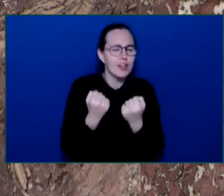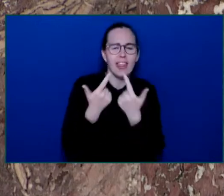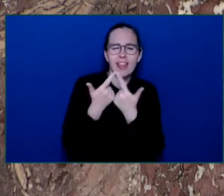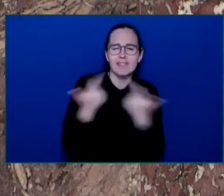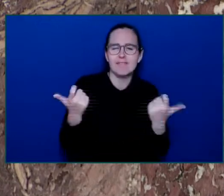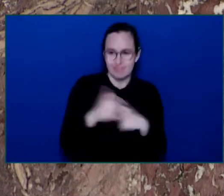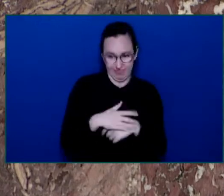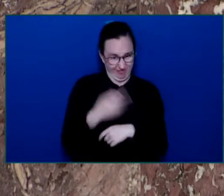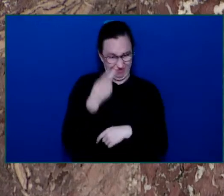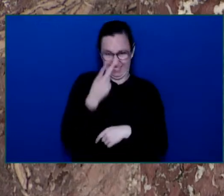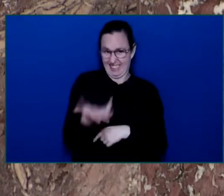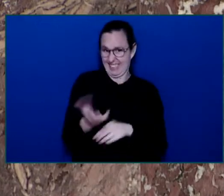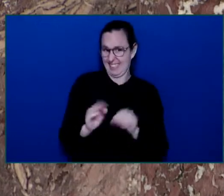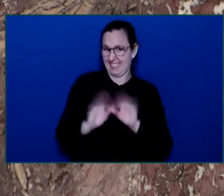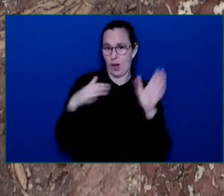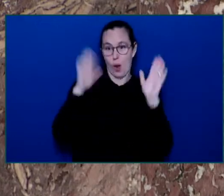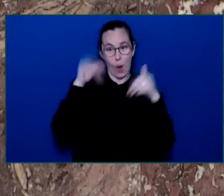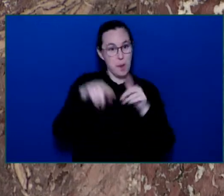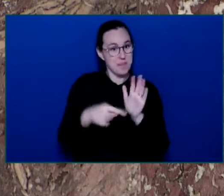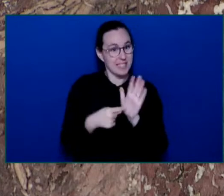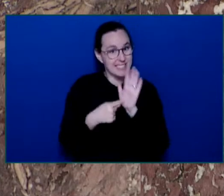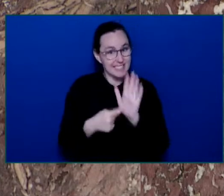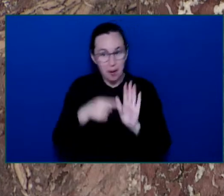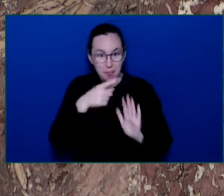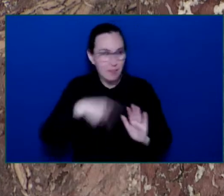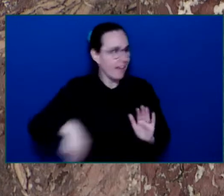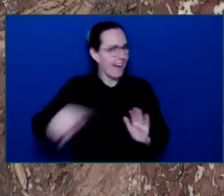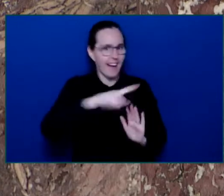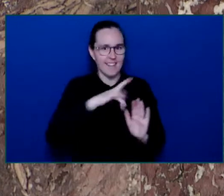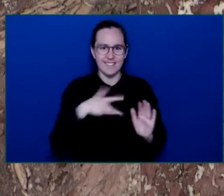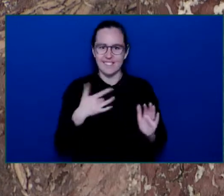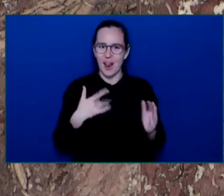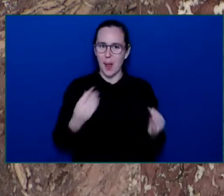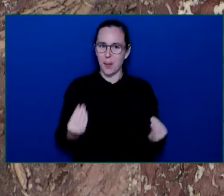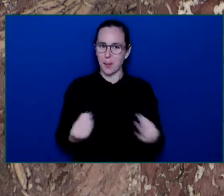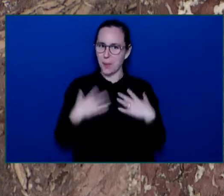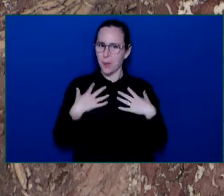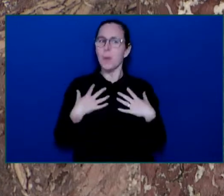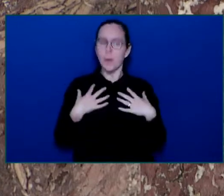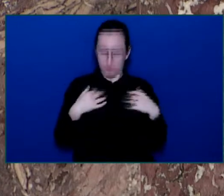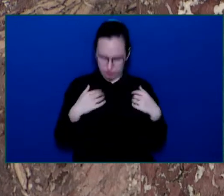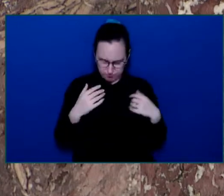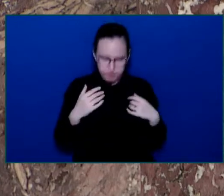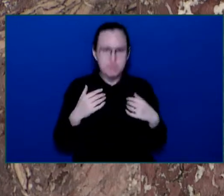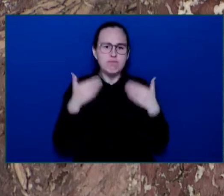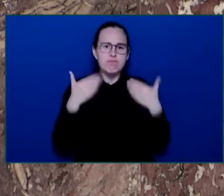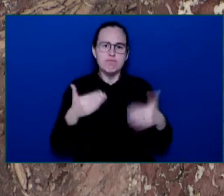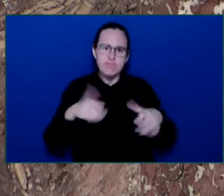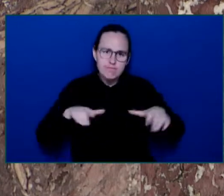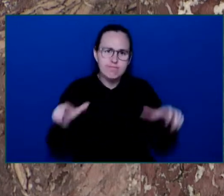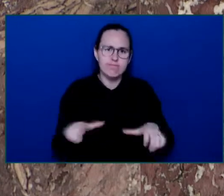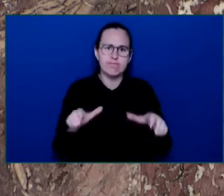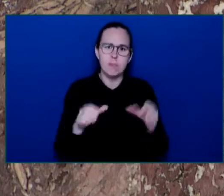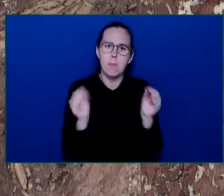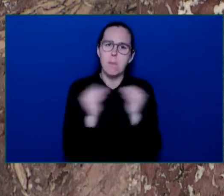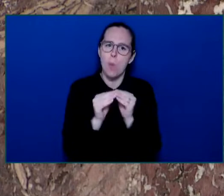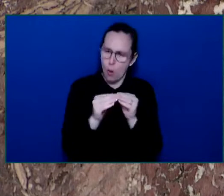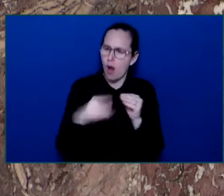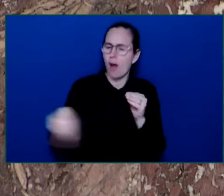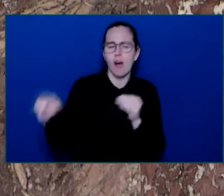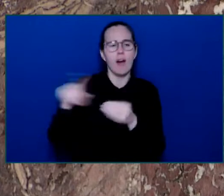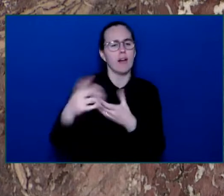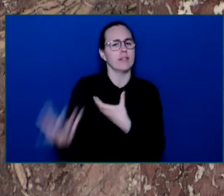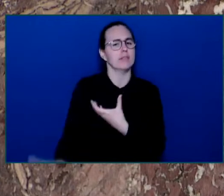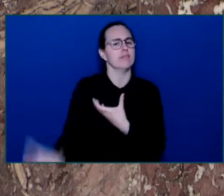all to better and do more for inclusivity in our communities. I look forward to witnessing the